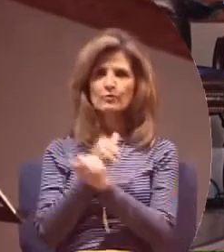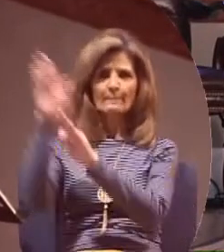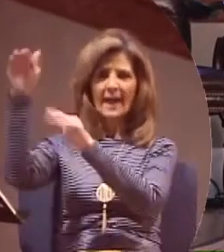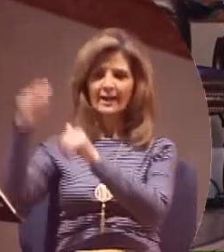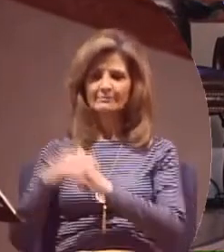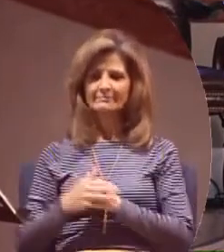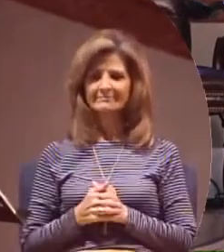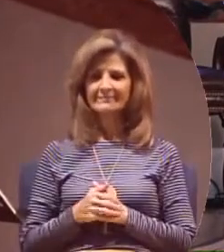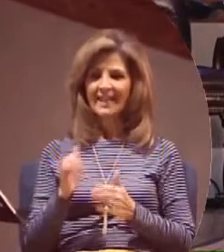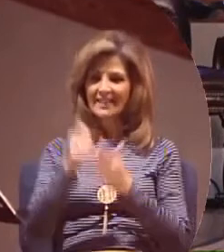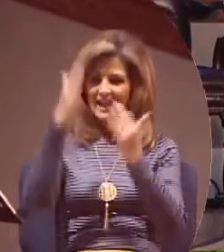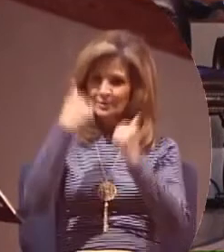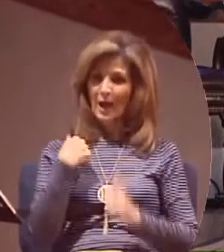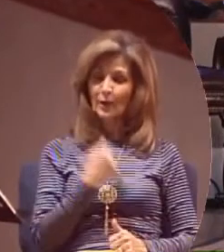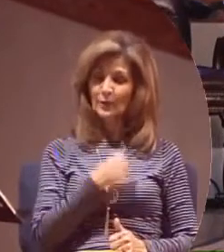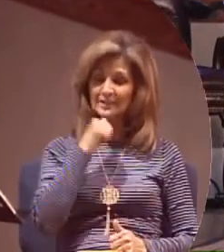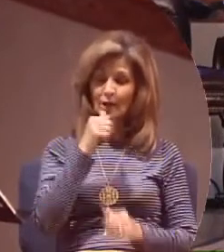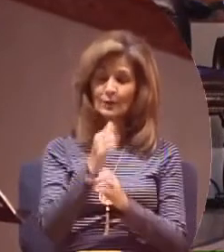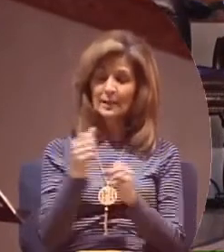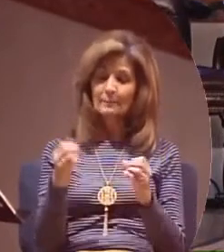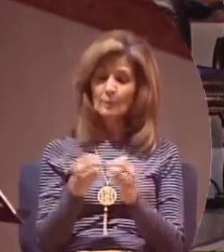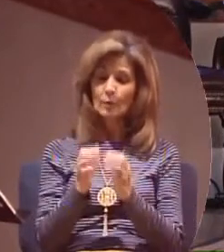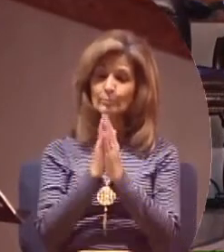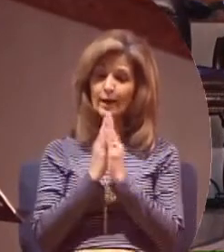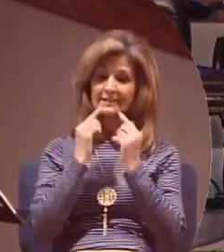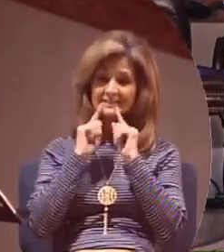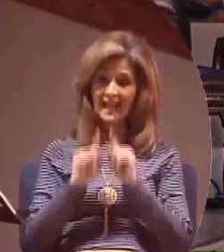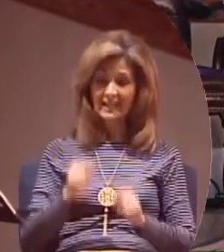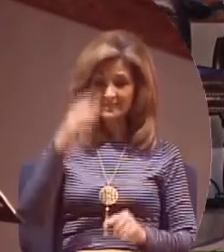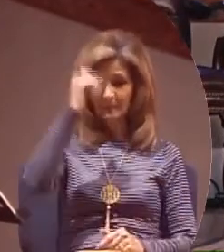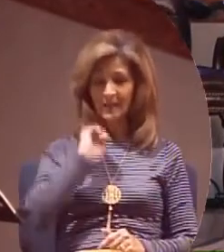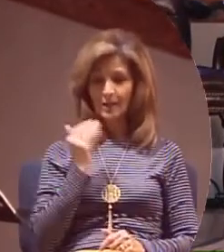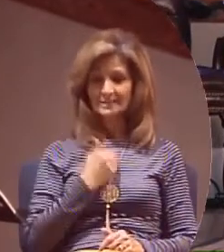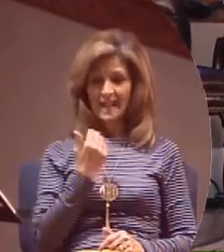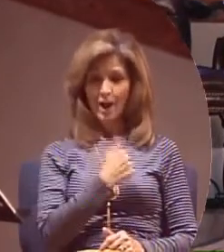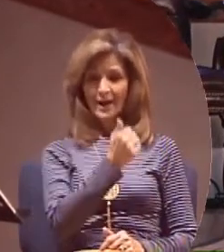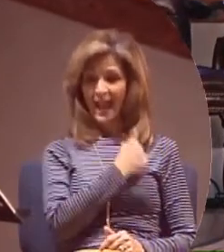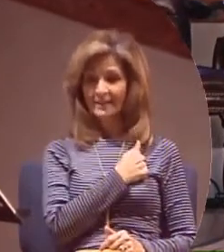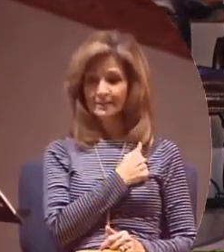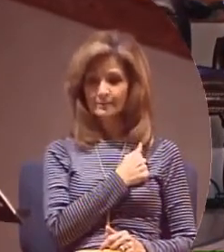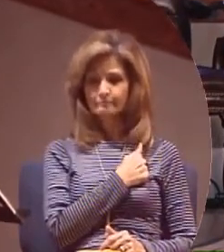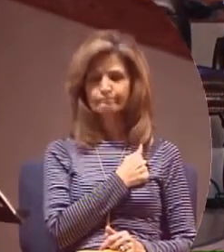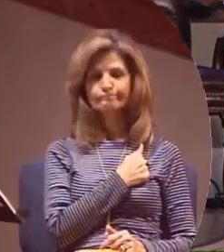You know, that's why we don't get more prayers answered. Because our attitude is,